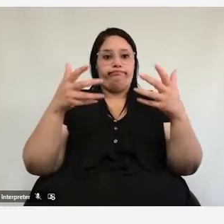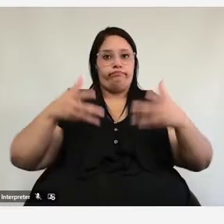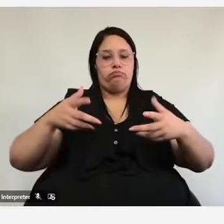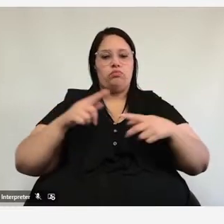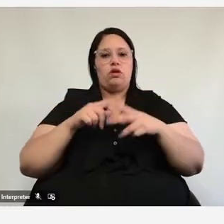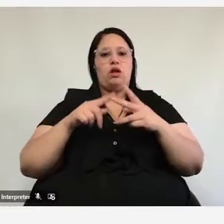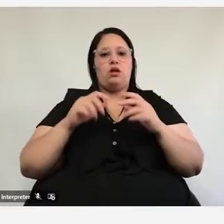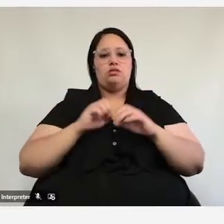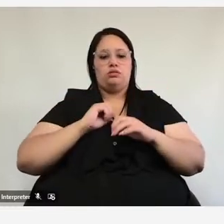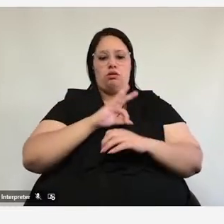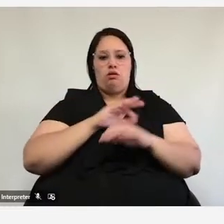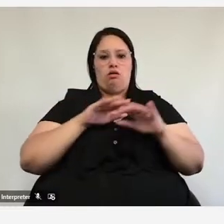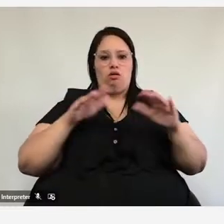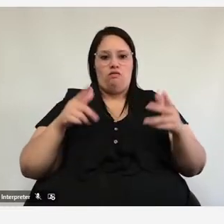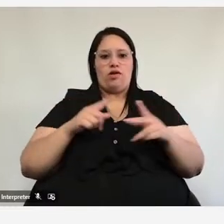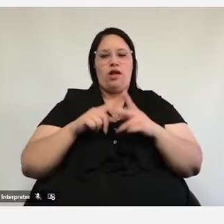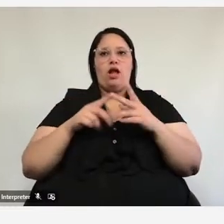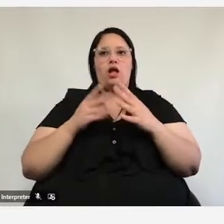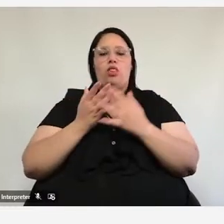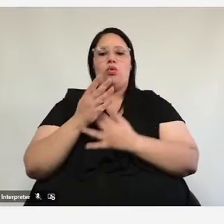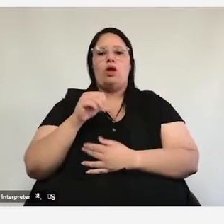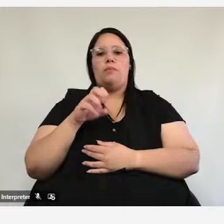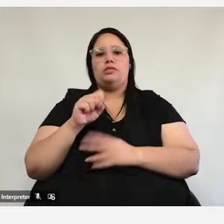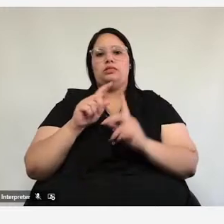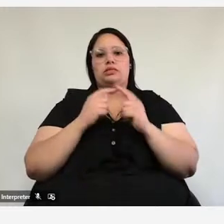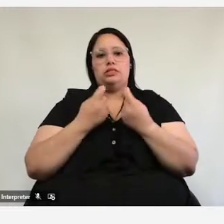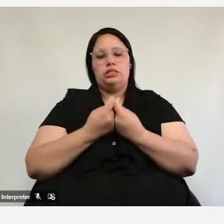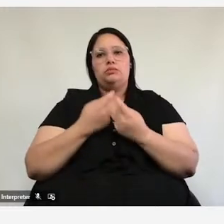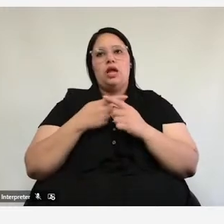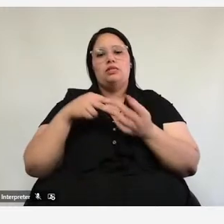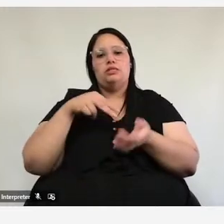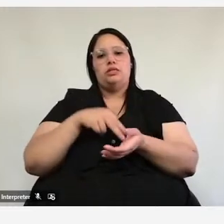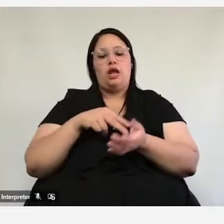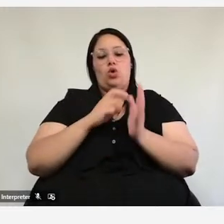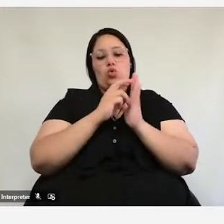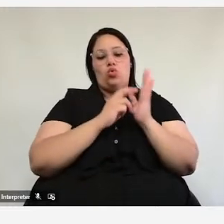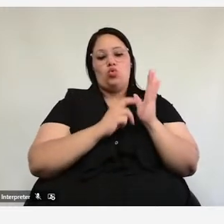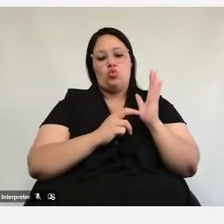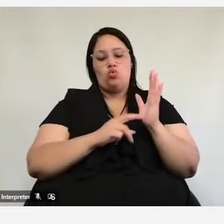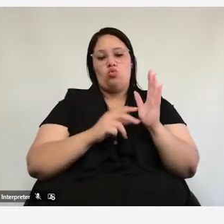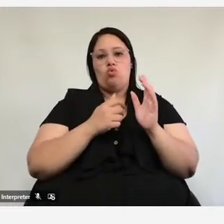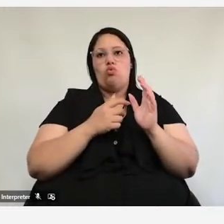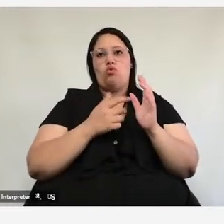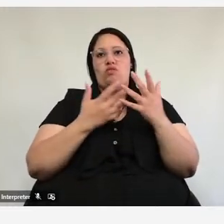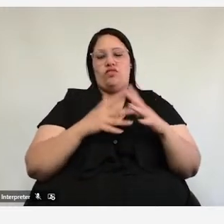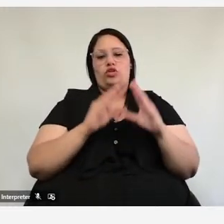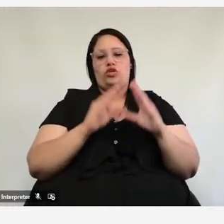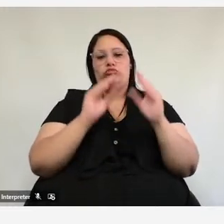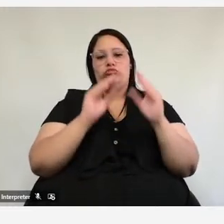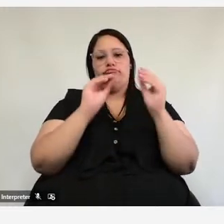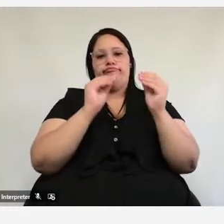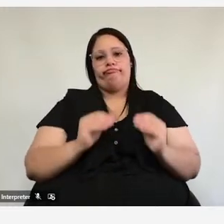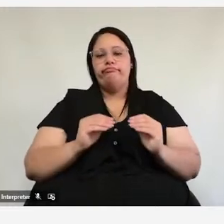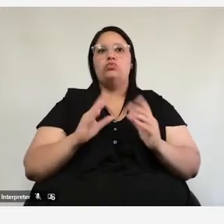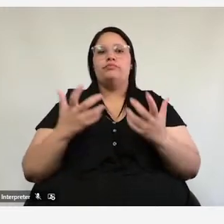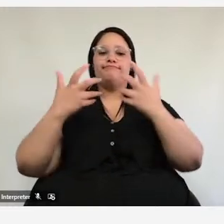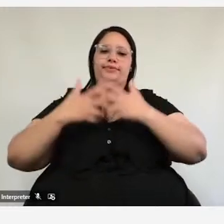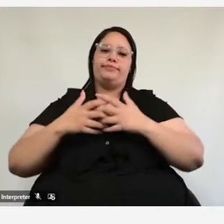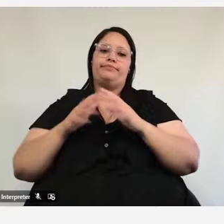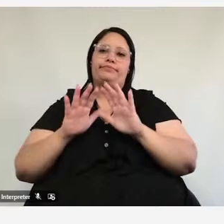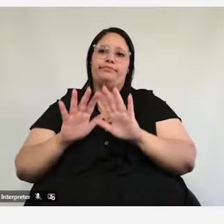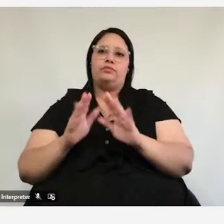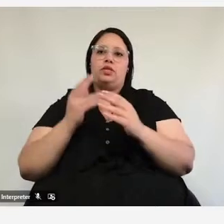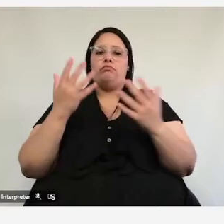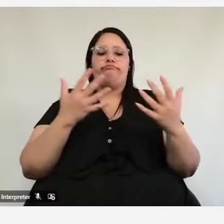table staff and via Microsoft Teams, and our standing rules have accordingly been amended to accommodate such